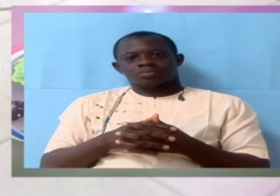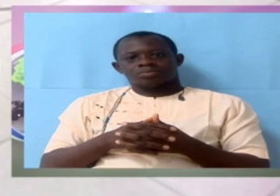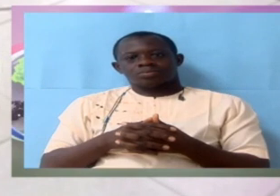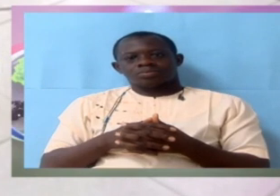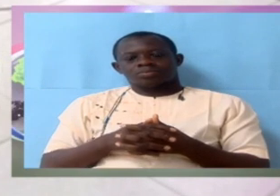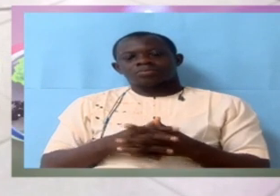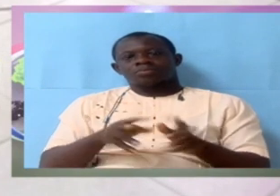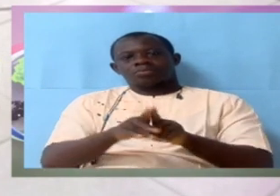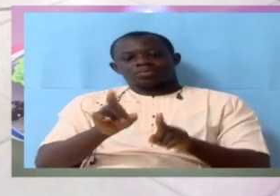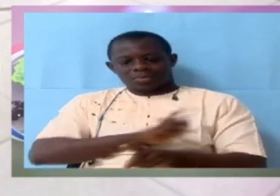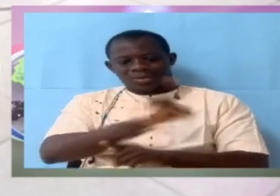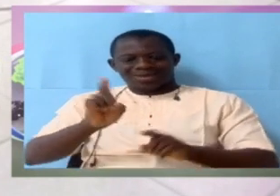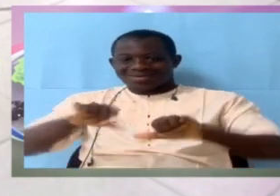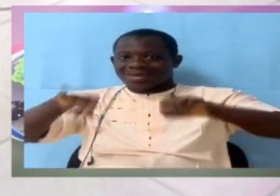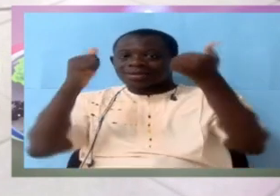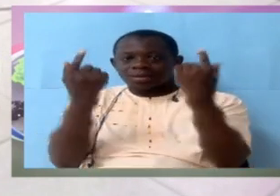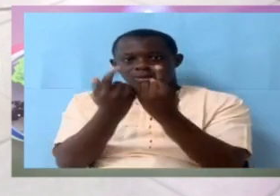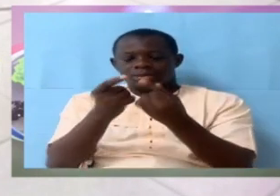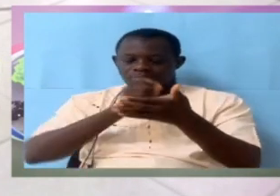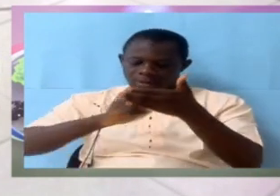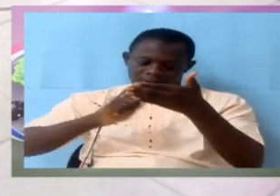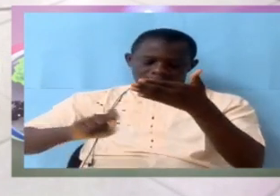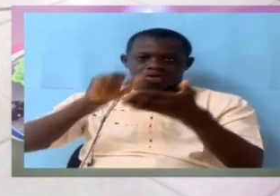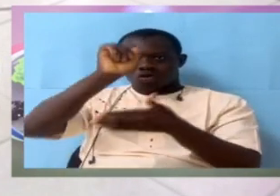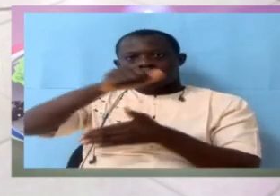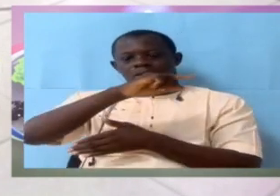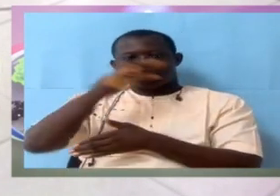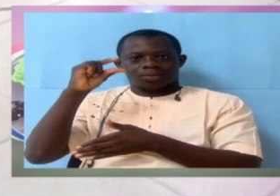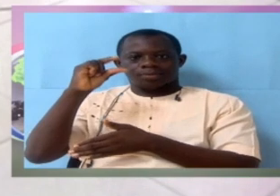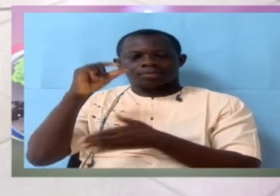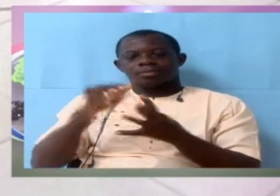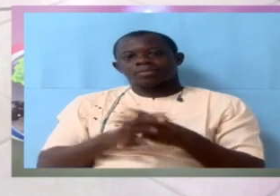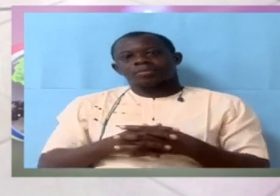Well, they start things by writing your name.